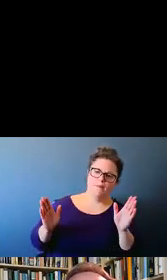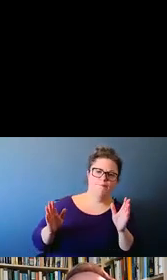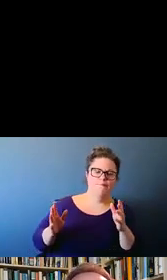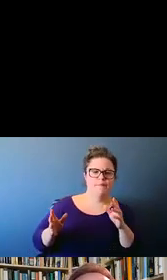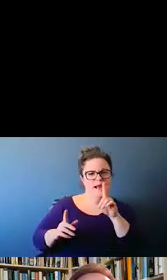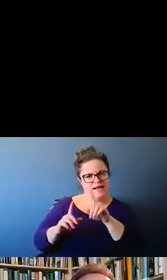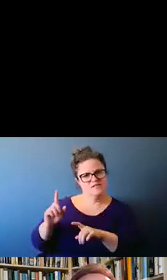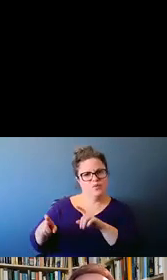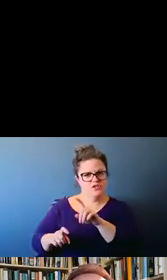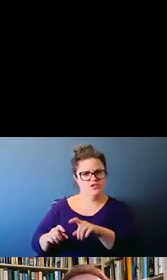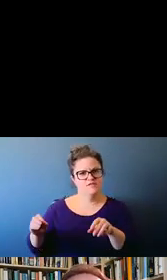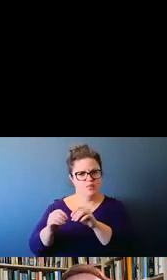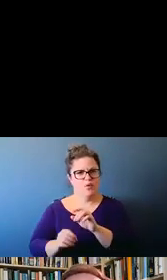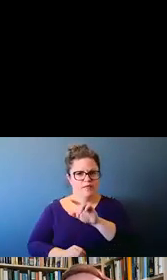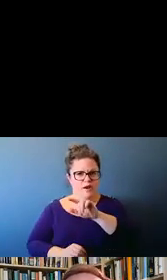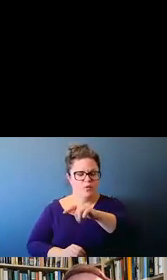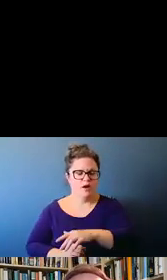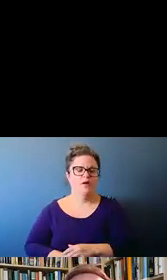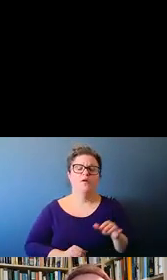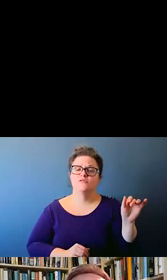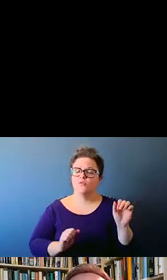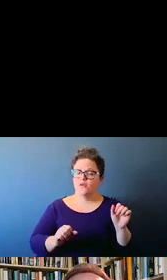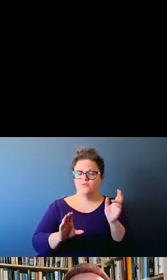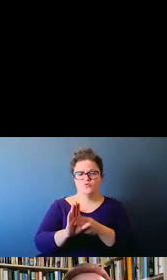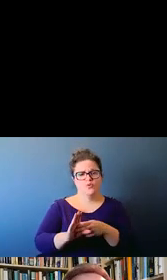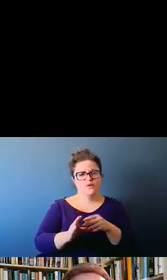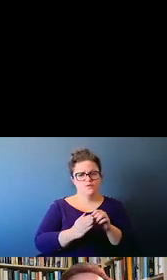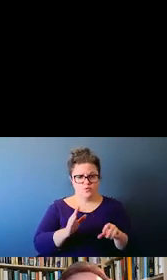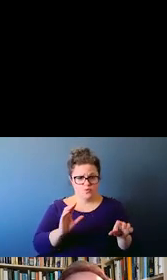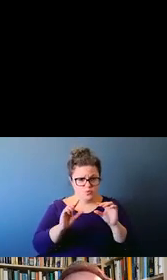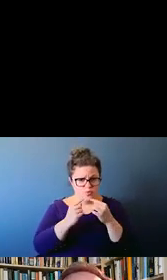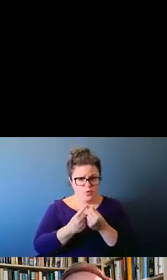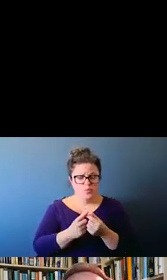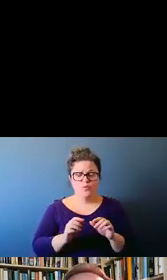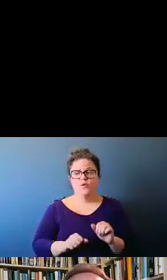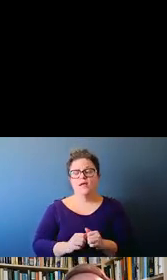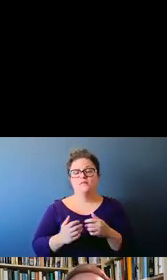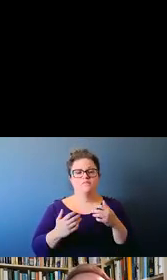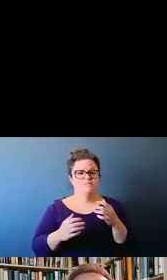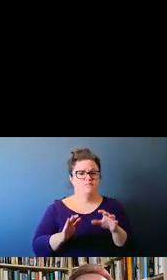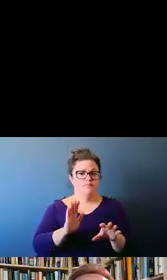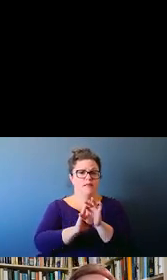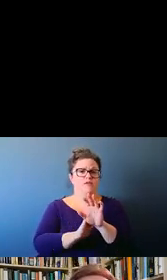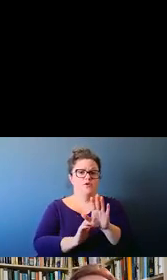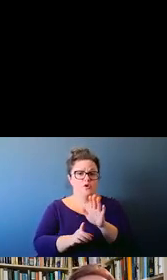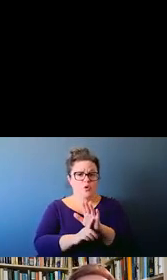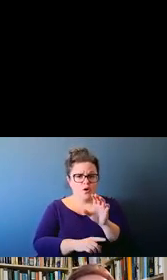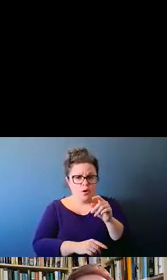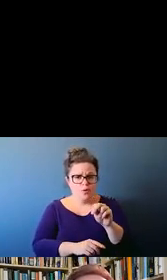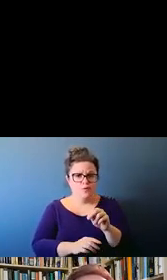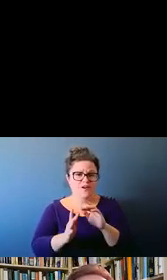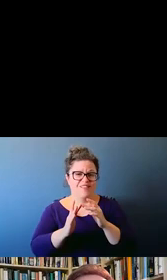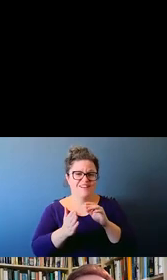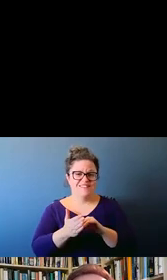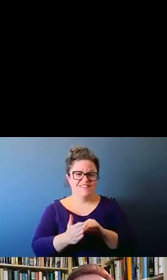learning. You can also join student groups. You can build your own online study groups. There will be some opportunities